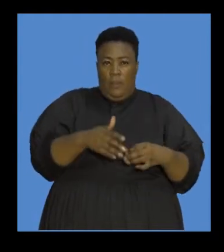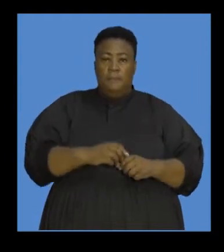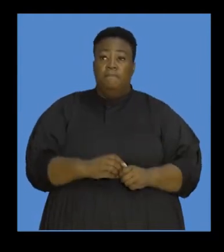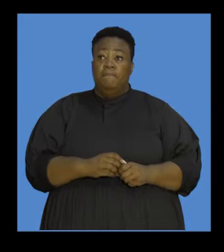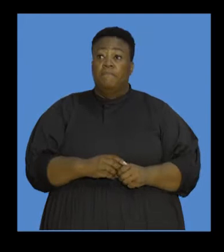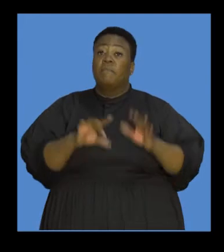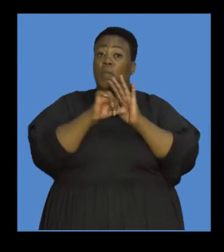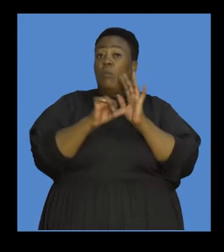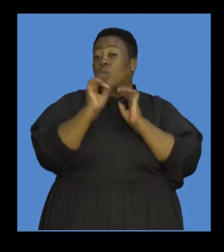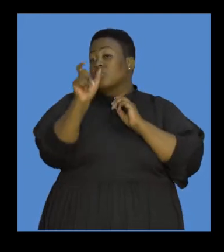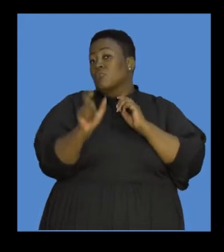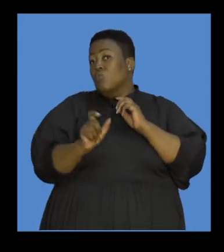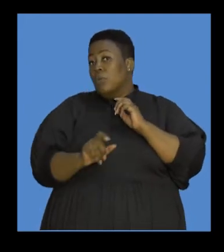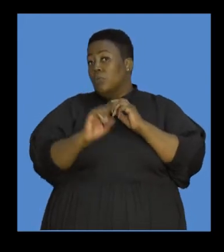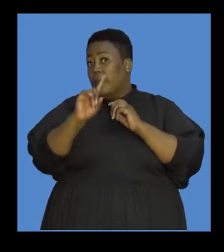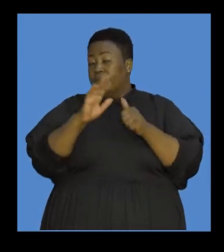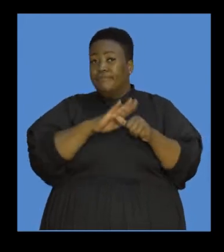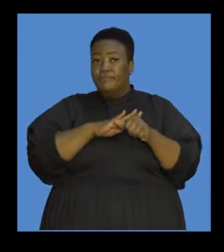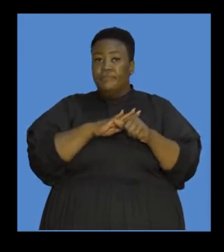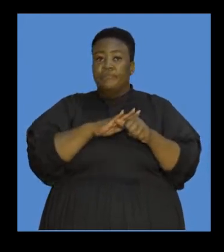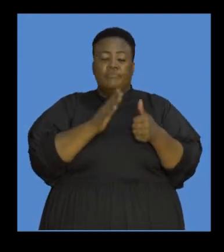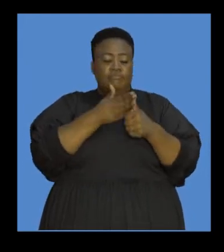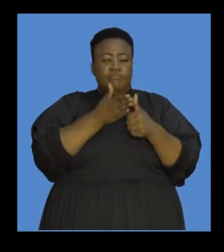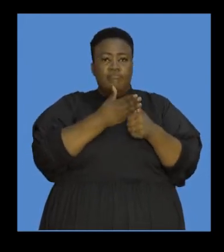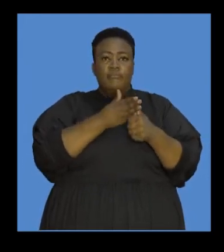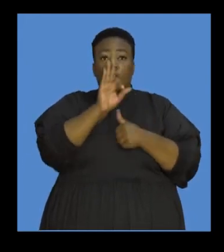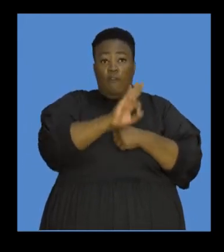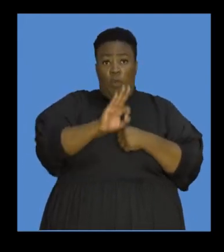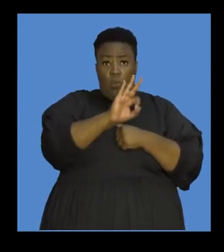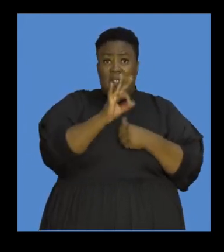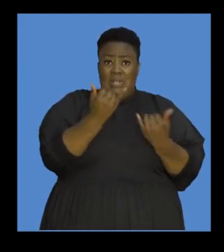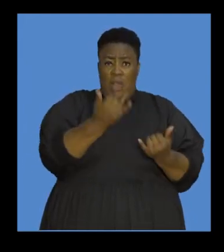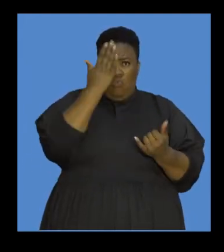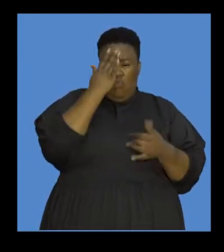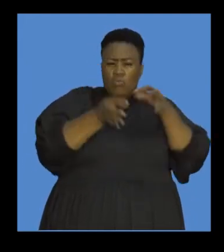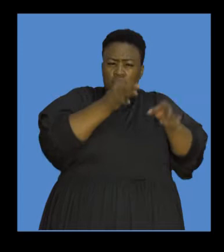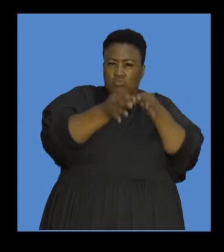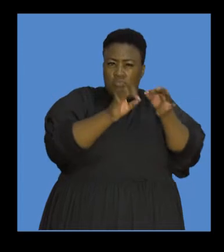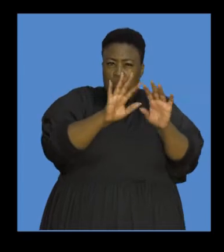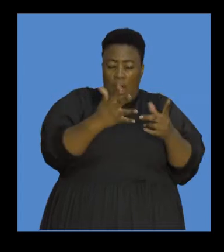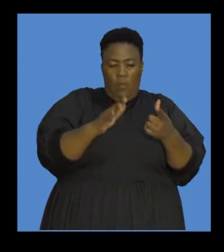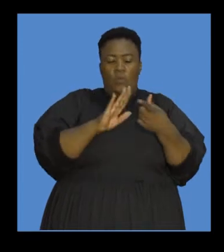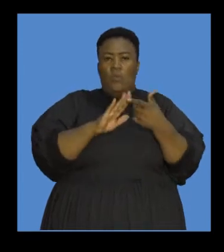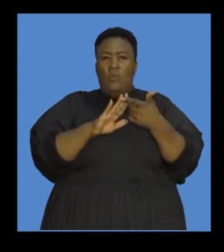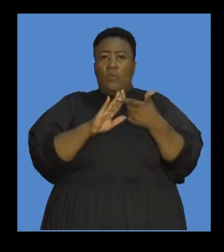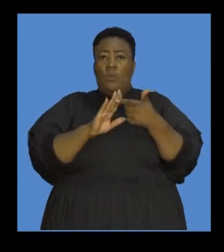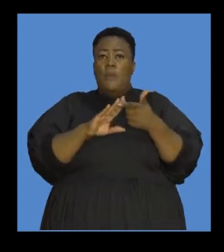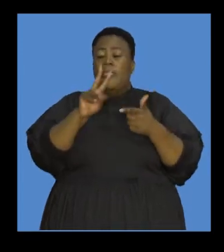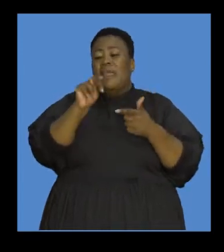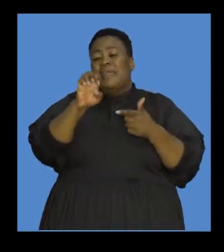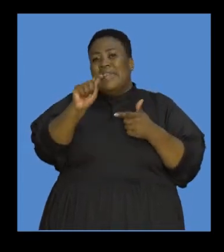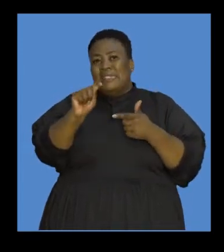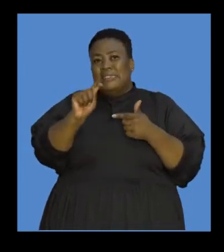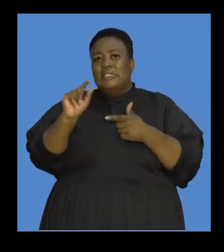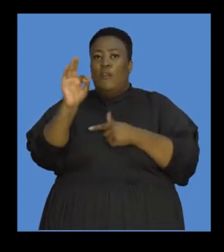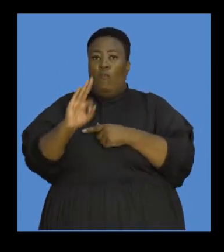important words for this time. Force, by now you can define force because we've done that lots. Net force.